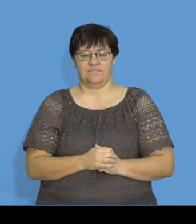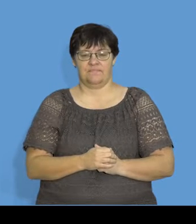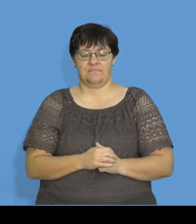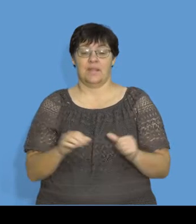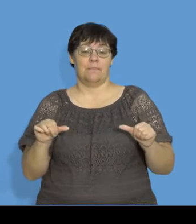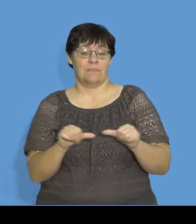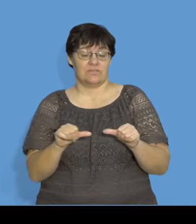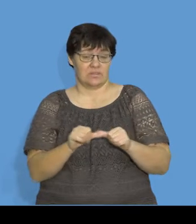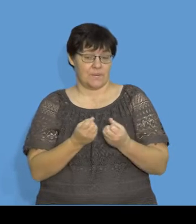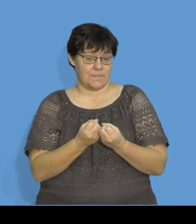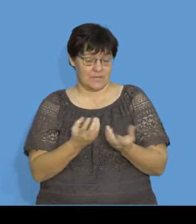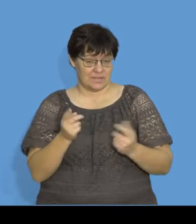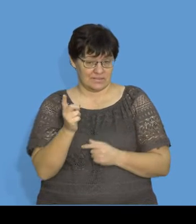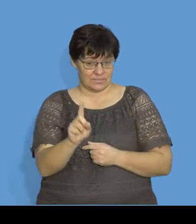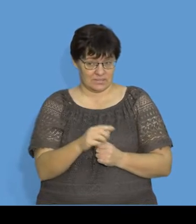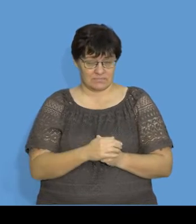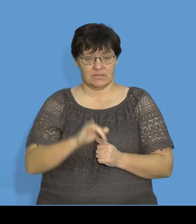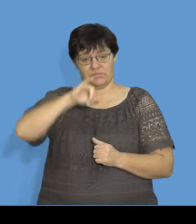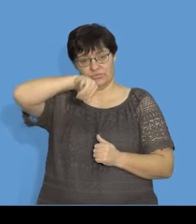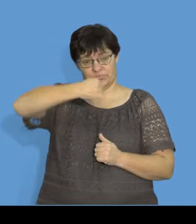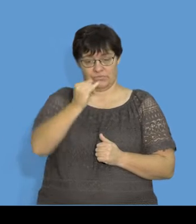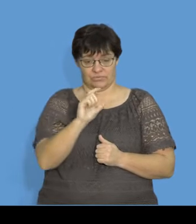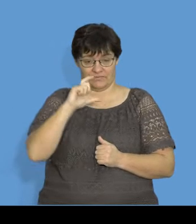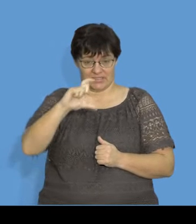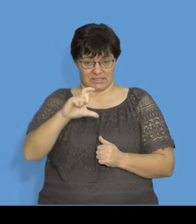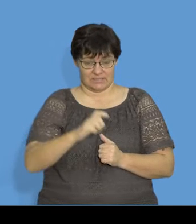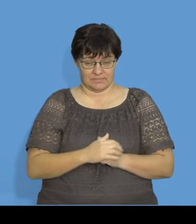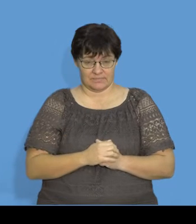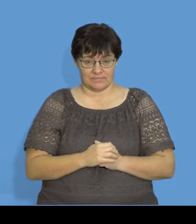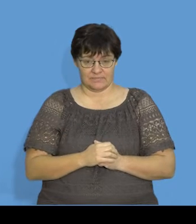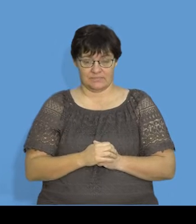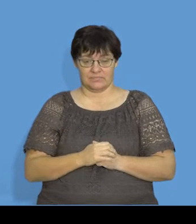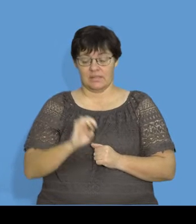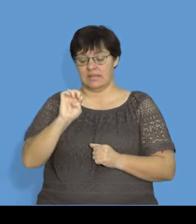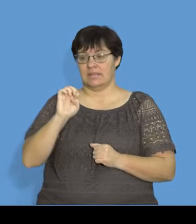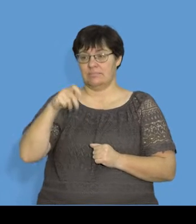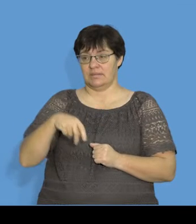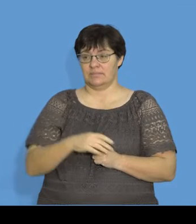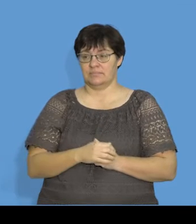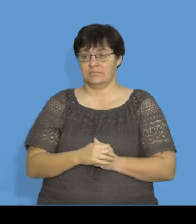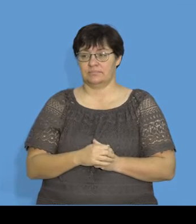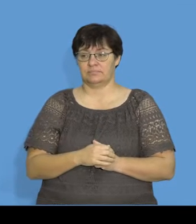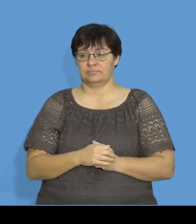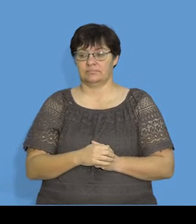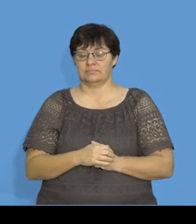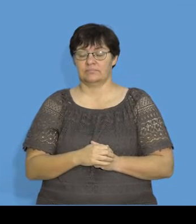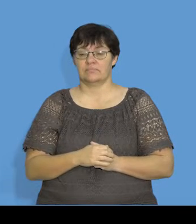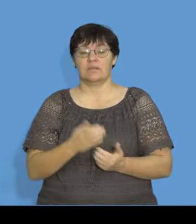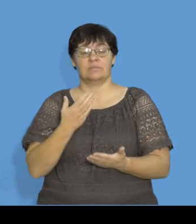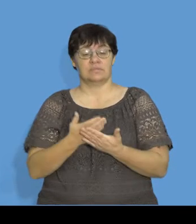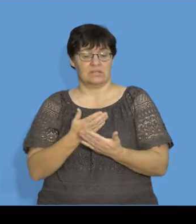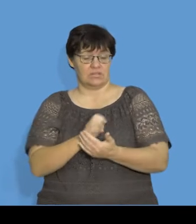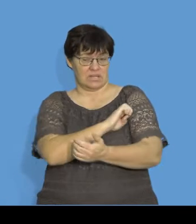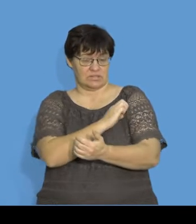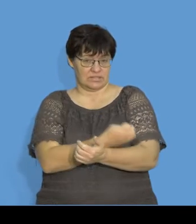measured in joules. EP is